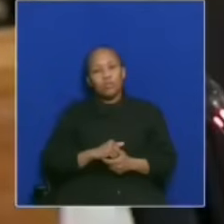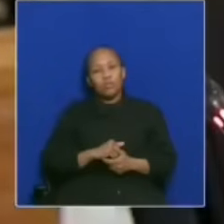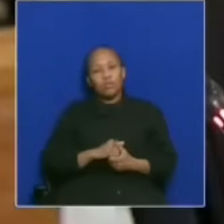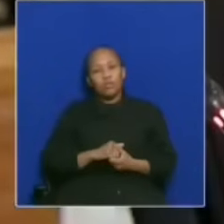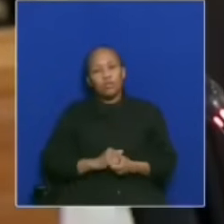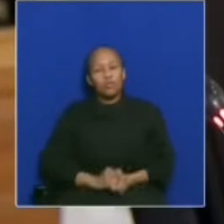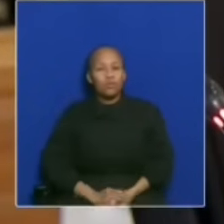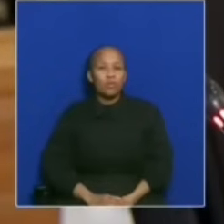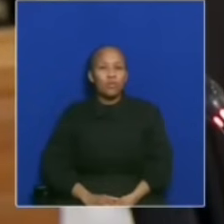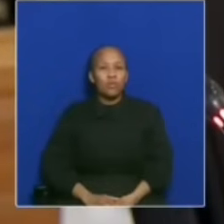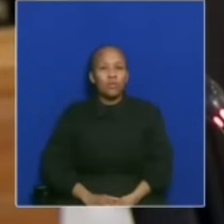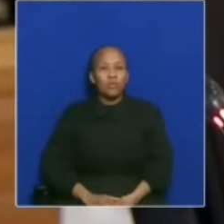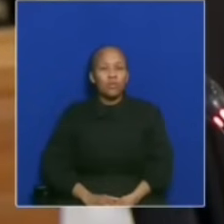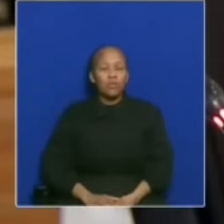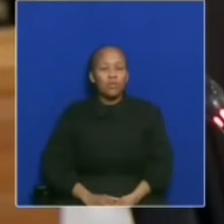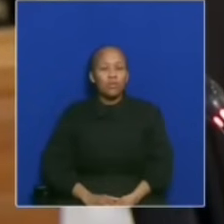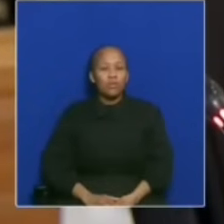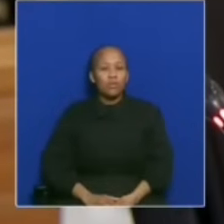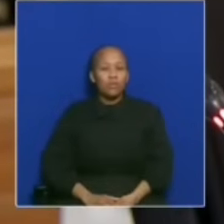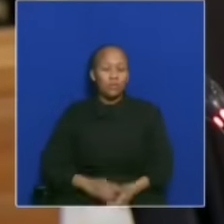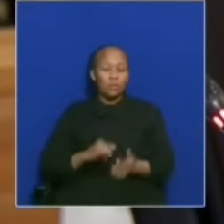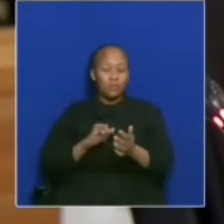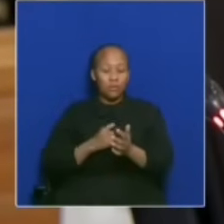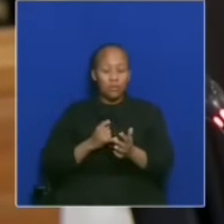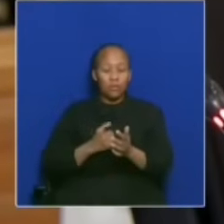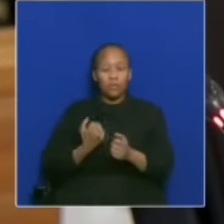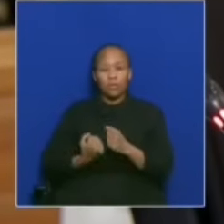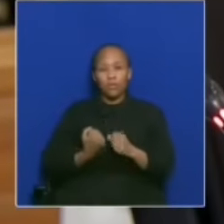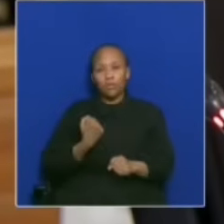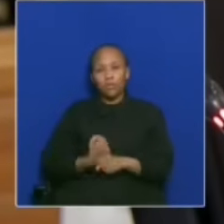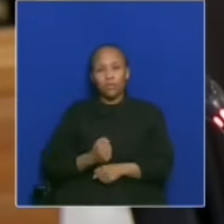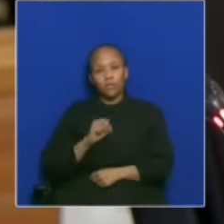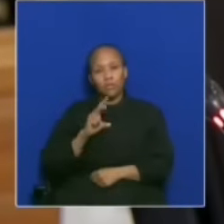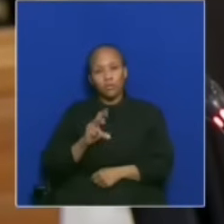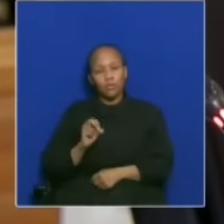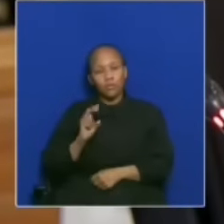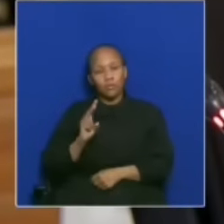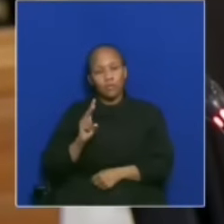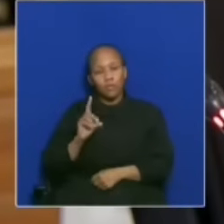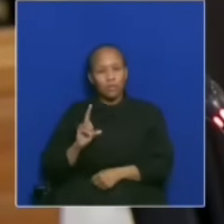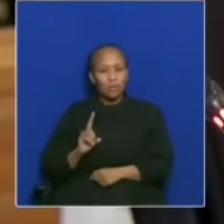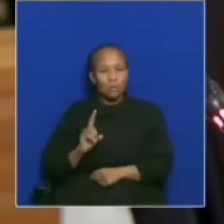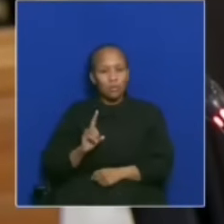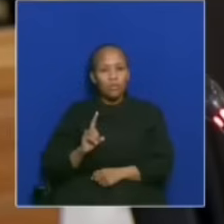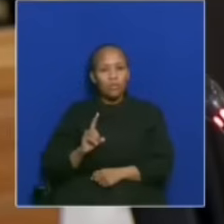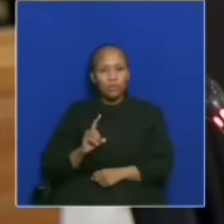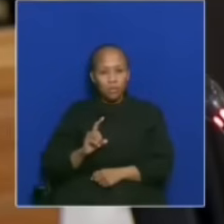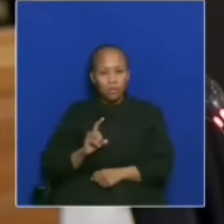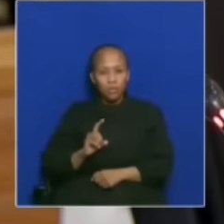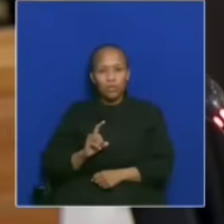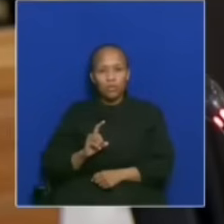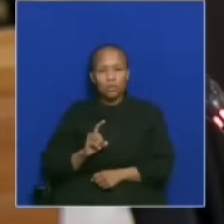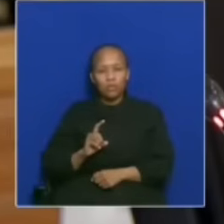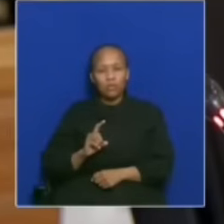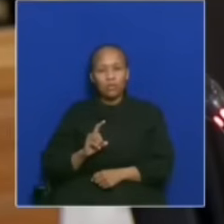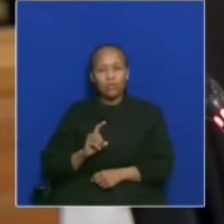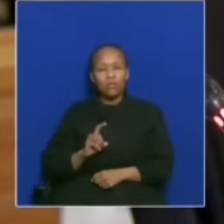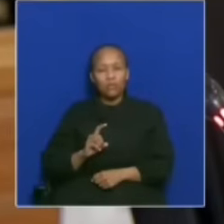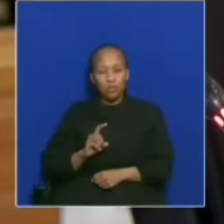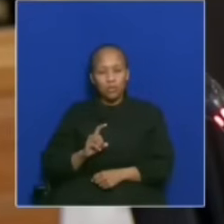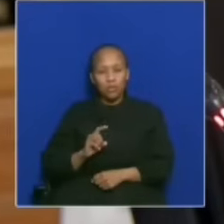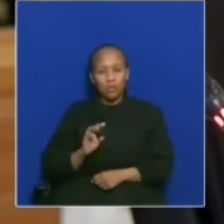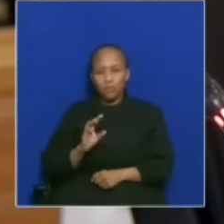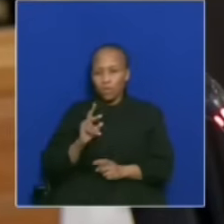certainly by January 2021, Mr. Ptorius and General Carne were on birthday card greeting terms.